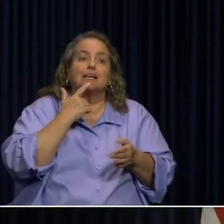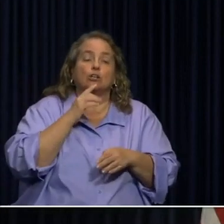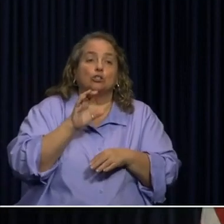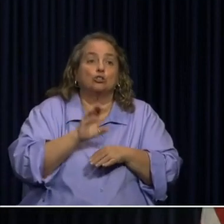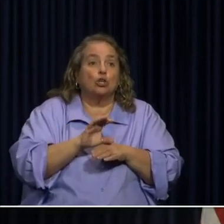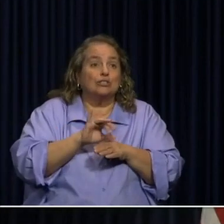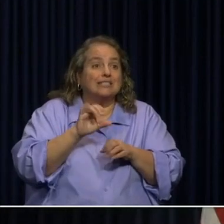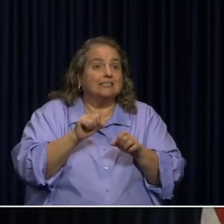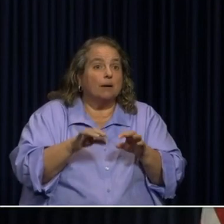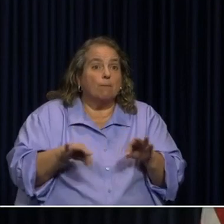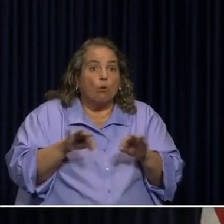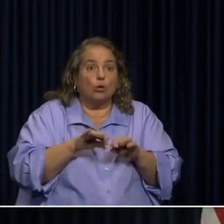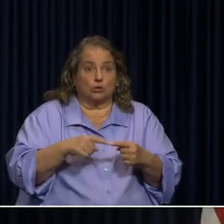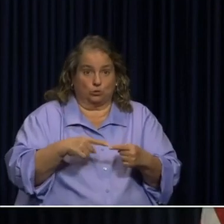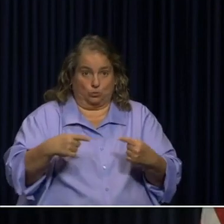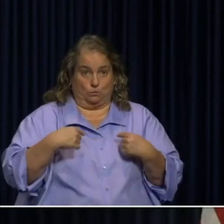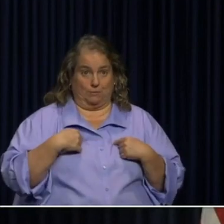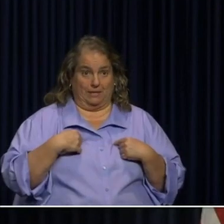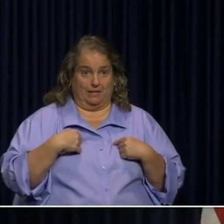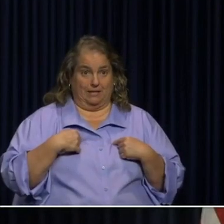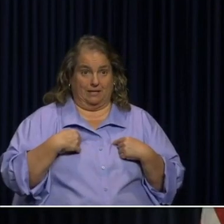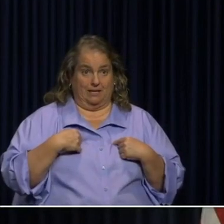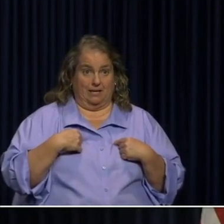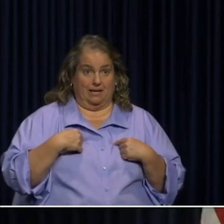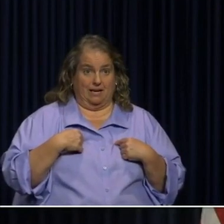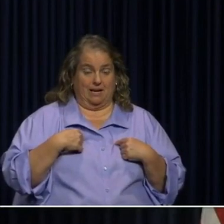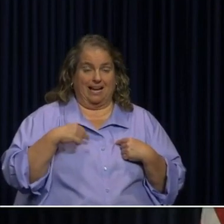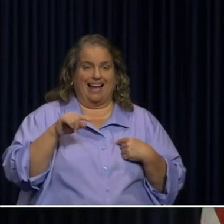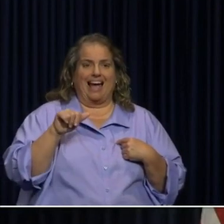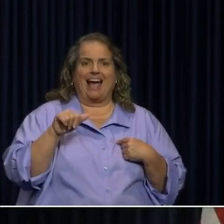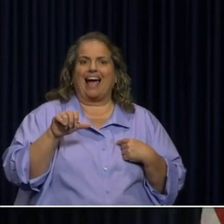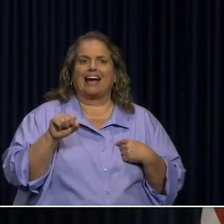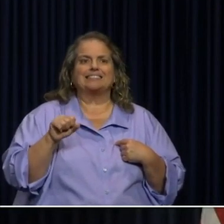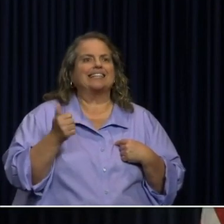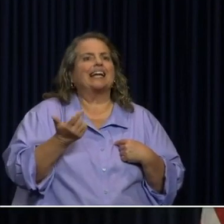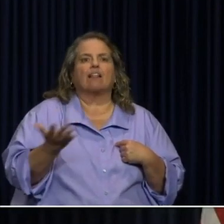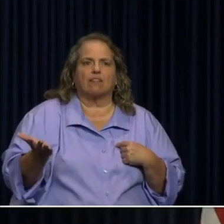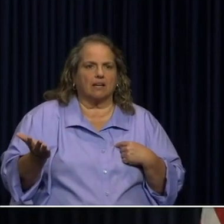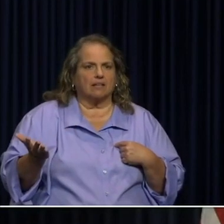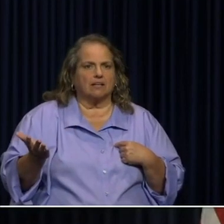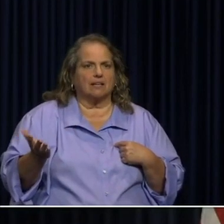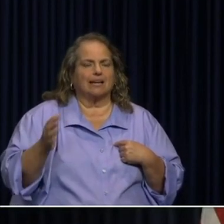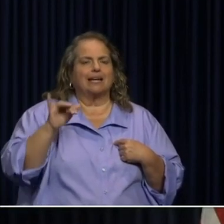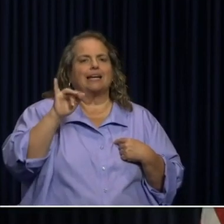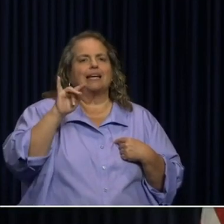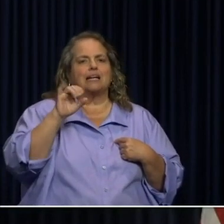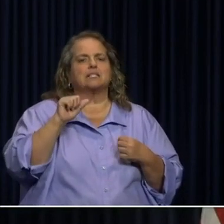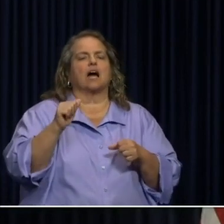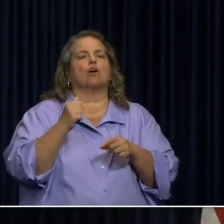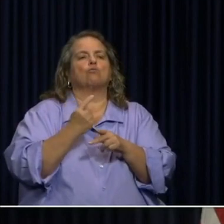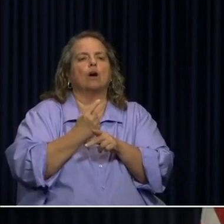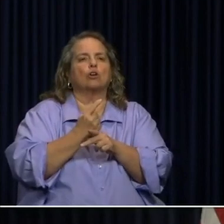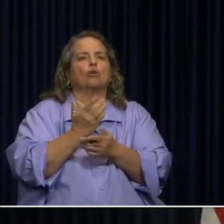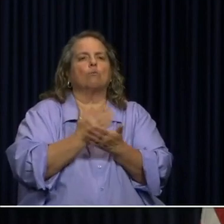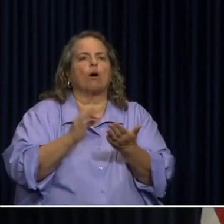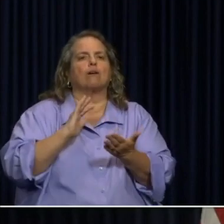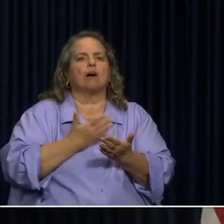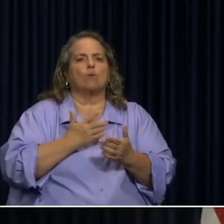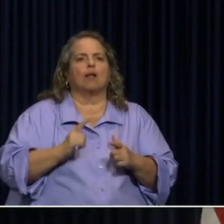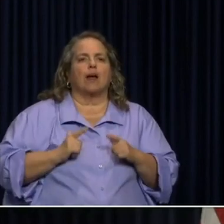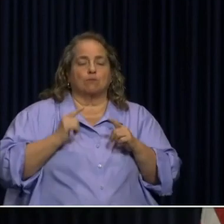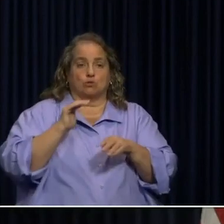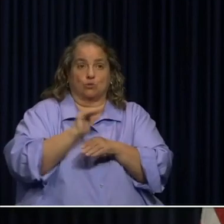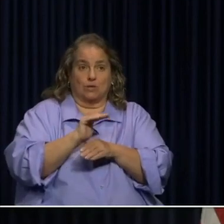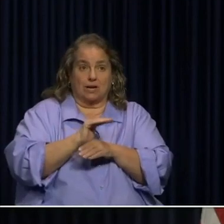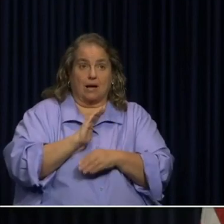is as important to me as anything. It is a regular part of our lives. Tonight, my